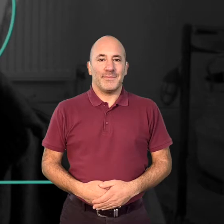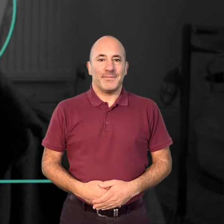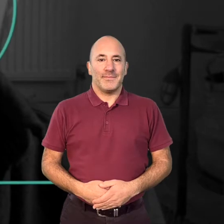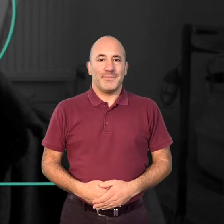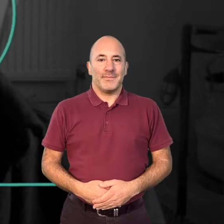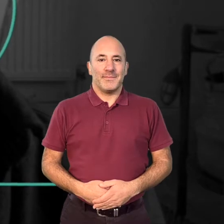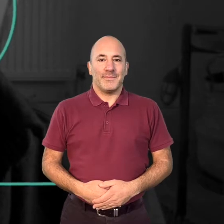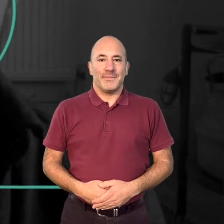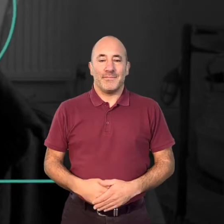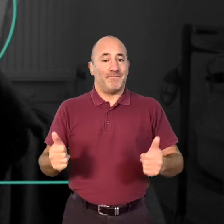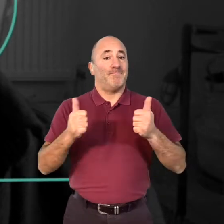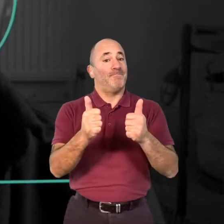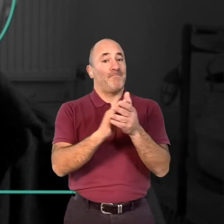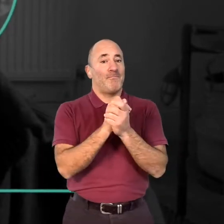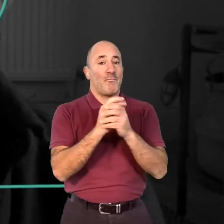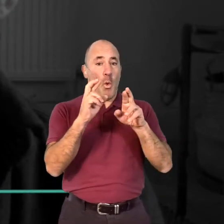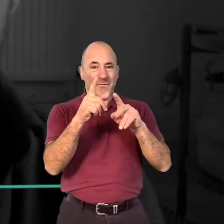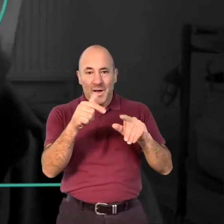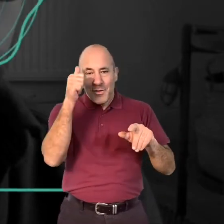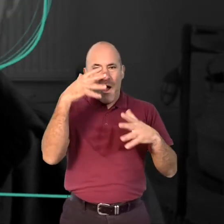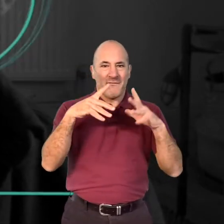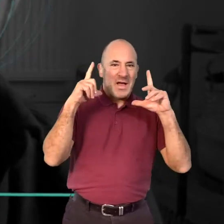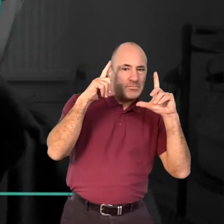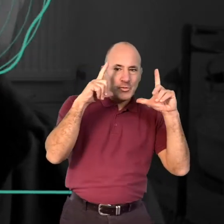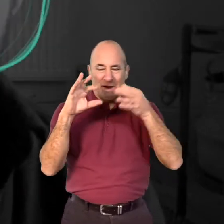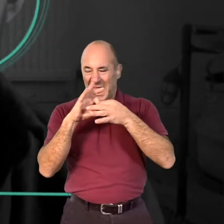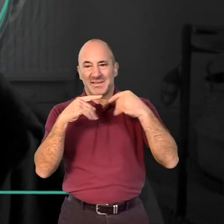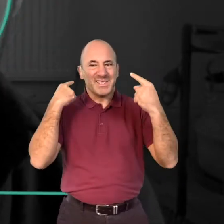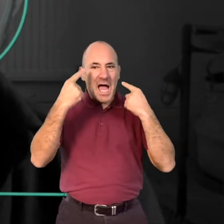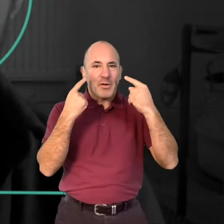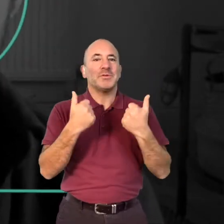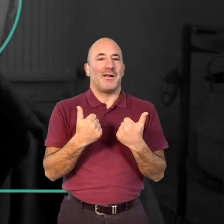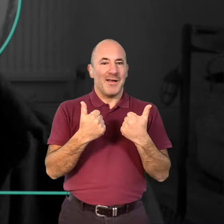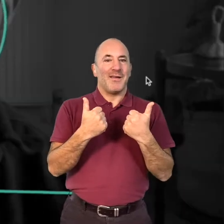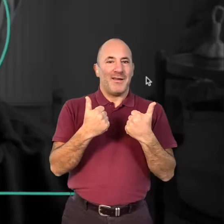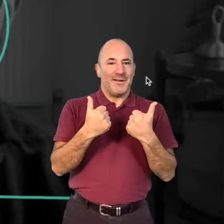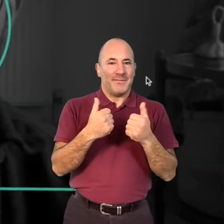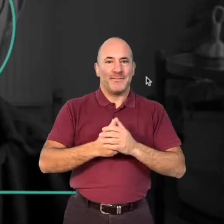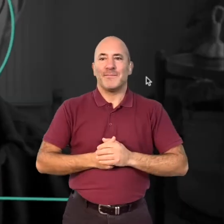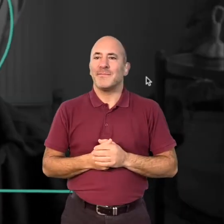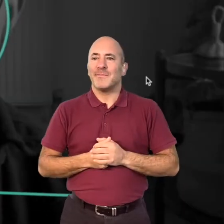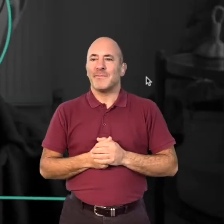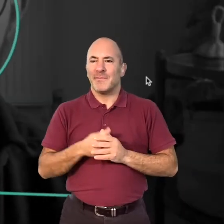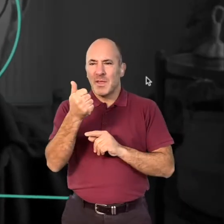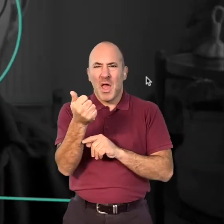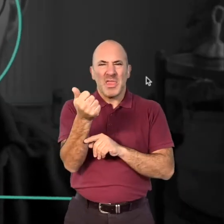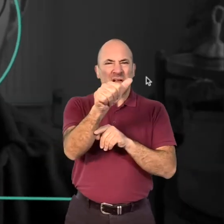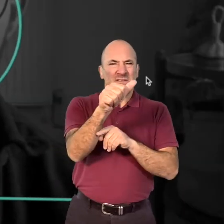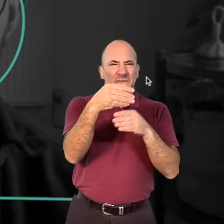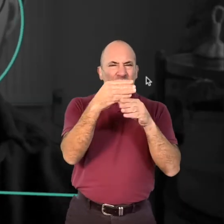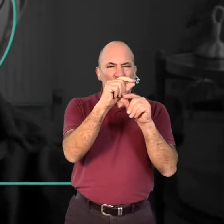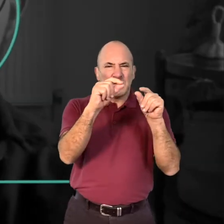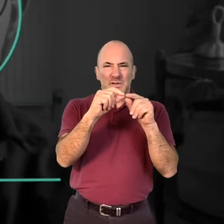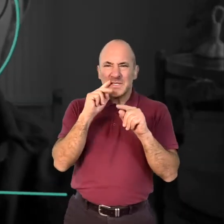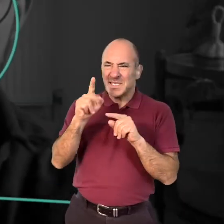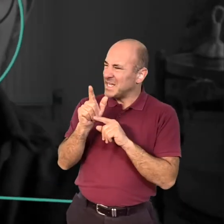Right, okay, so hopefully you've gotten used to moving your face and creating some sound. Now there is this other function